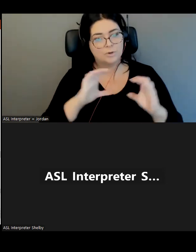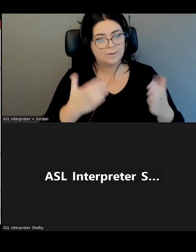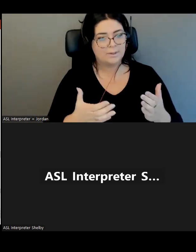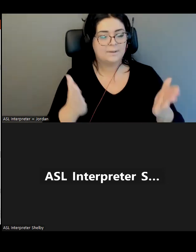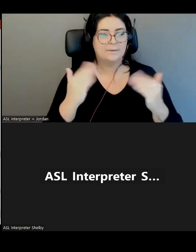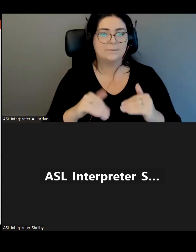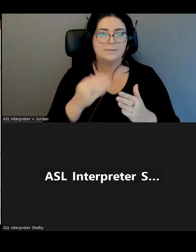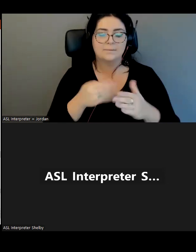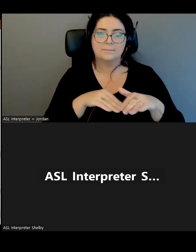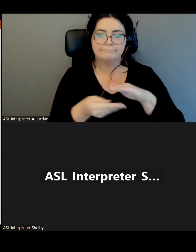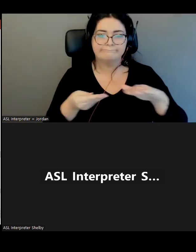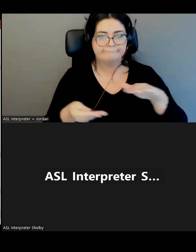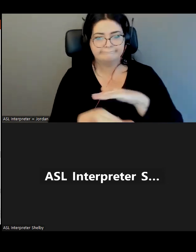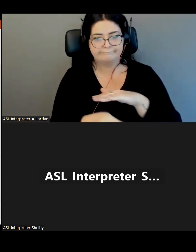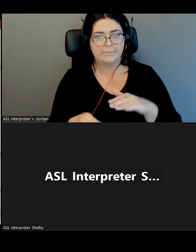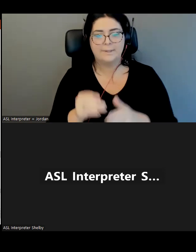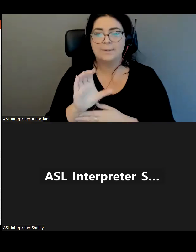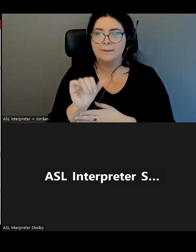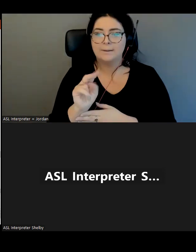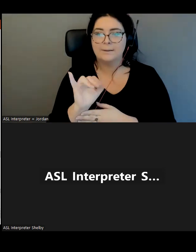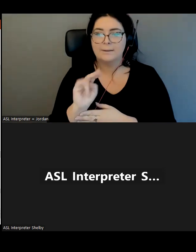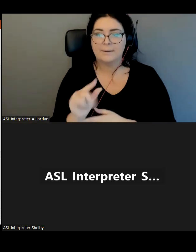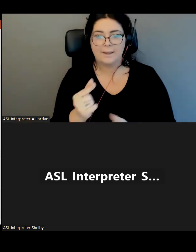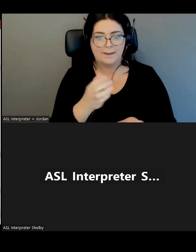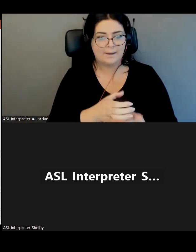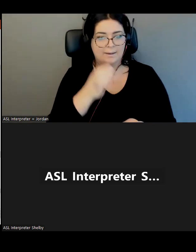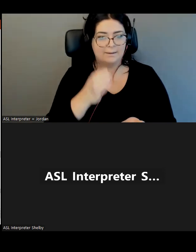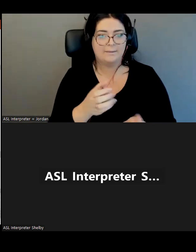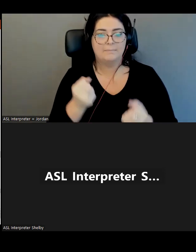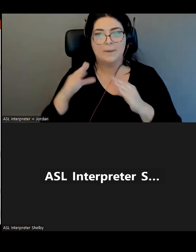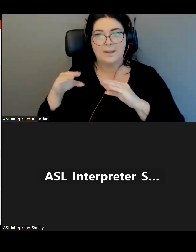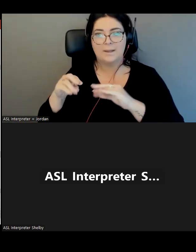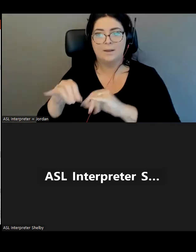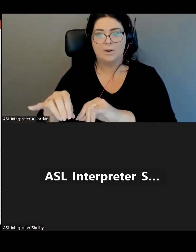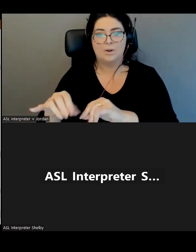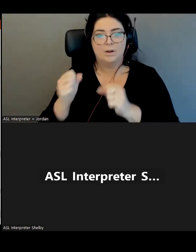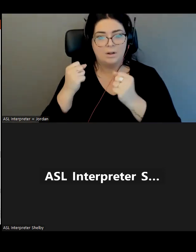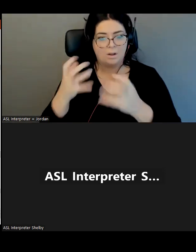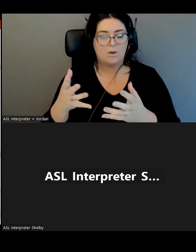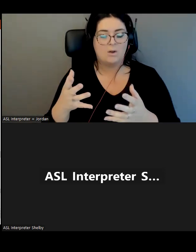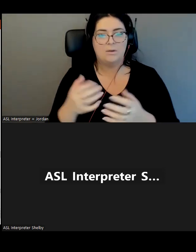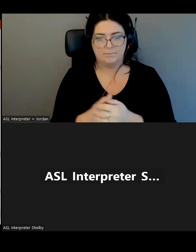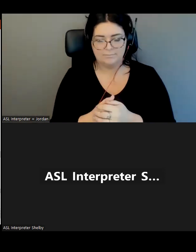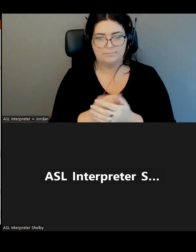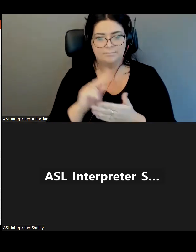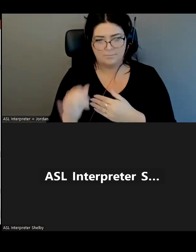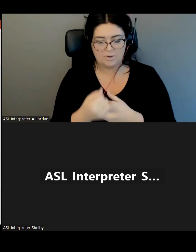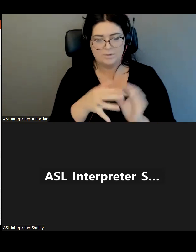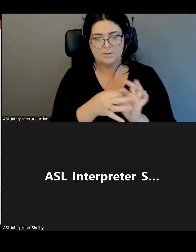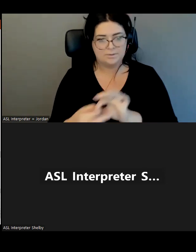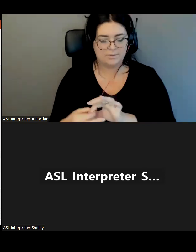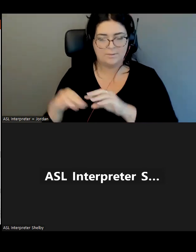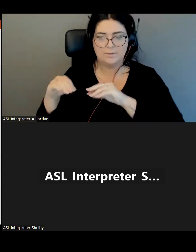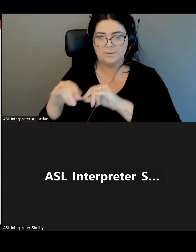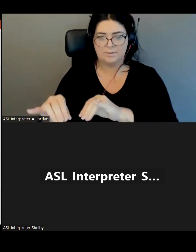those kind of things. Canning, preserving, many gardening and herb projects, a lot of those. And they kind of cross with